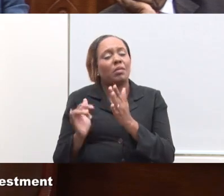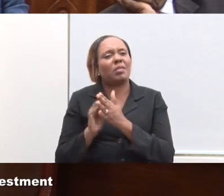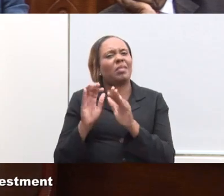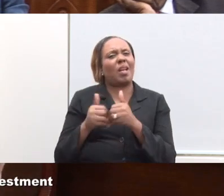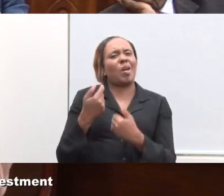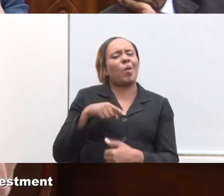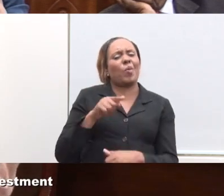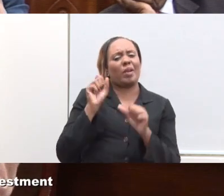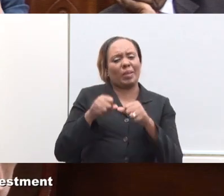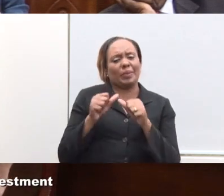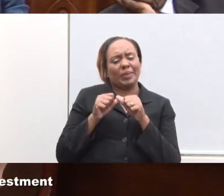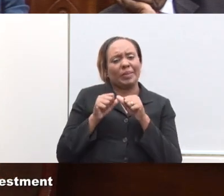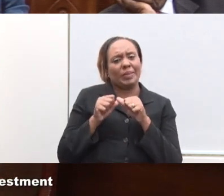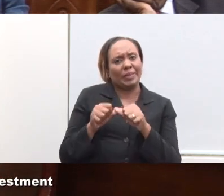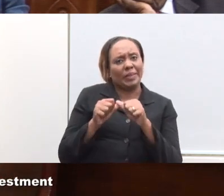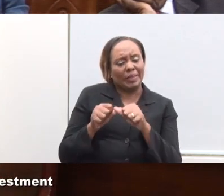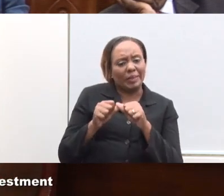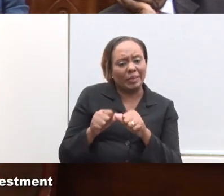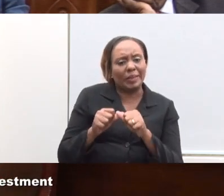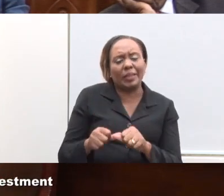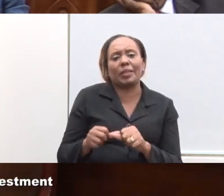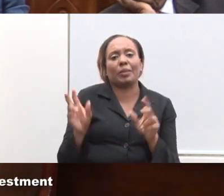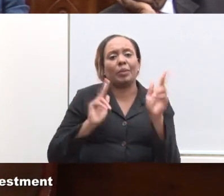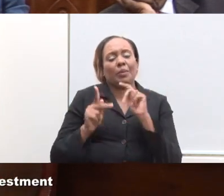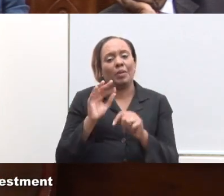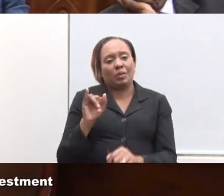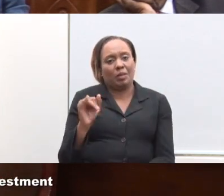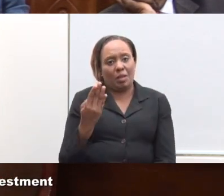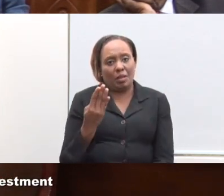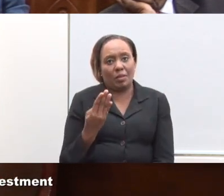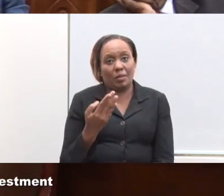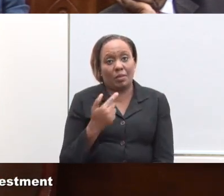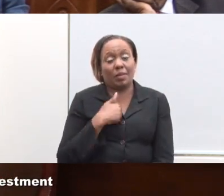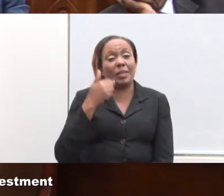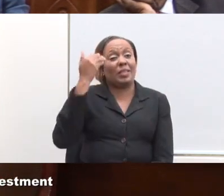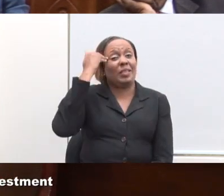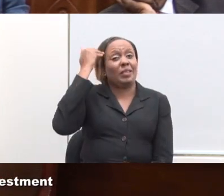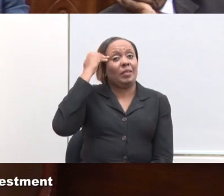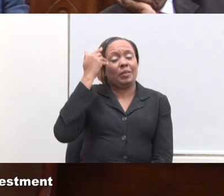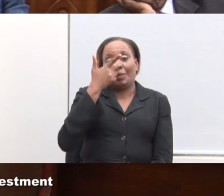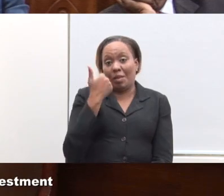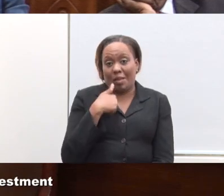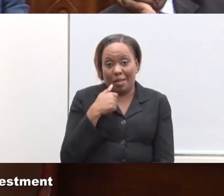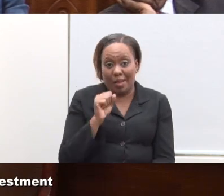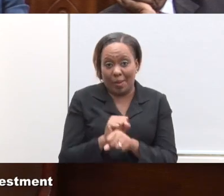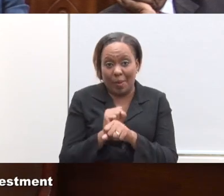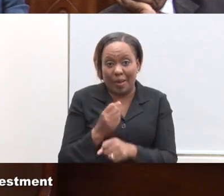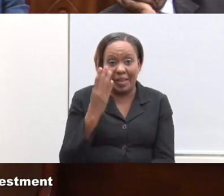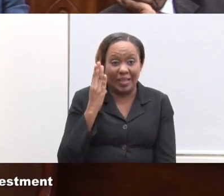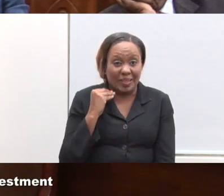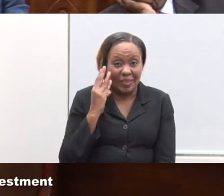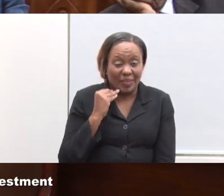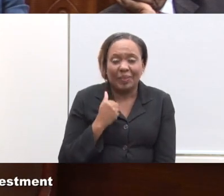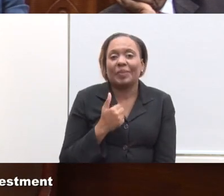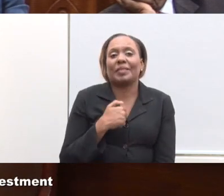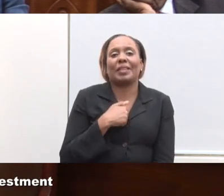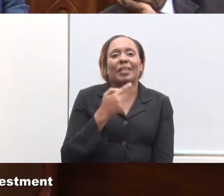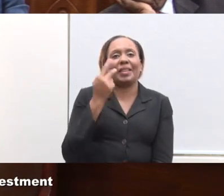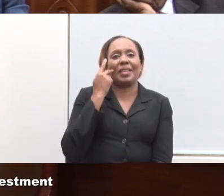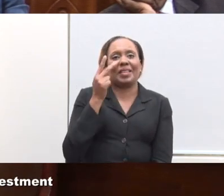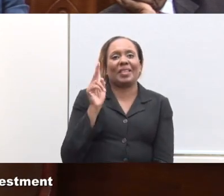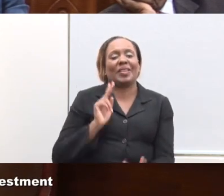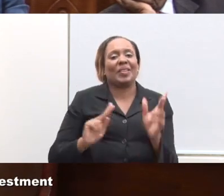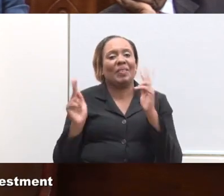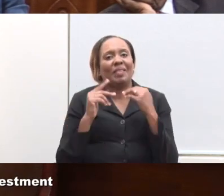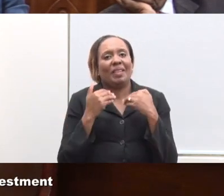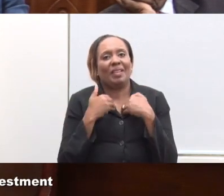to sustain livelihoods. And I know it because I've worked in it, and I've seen people move from